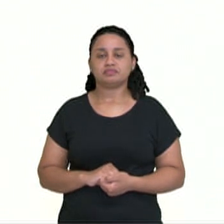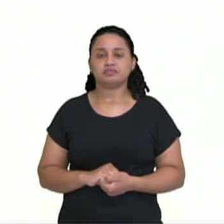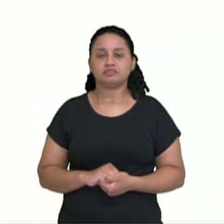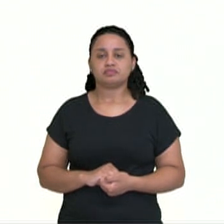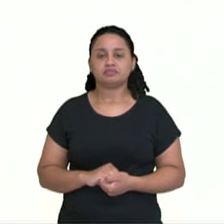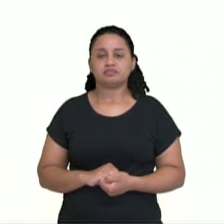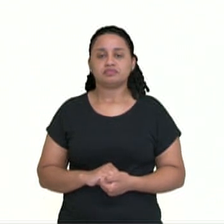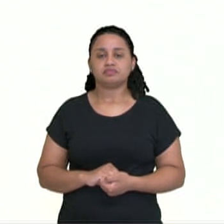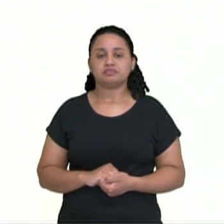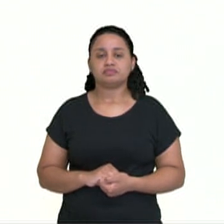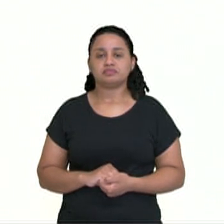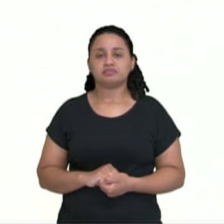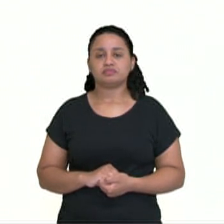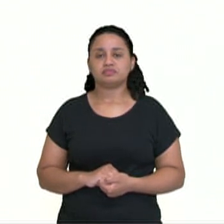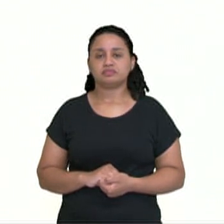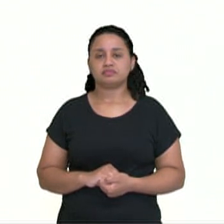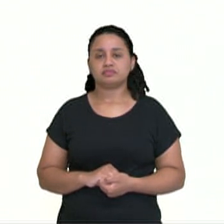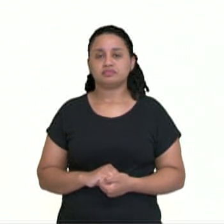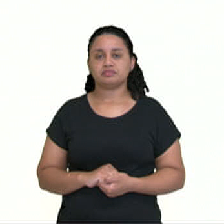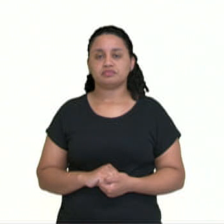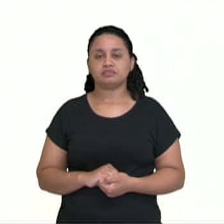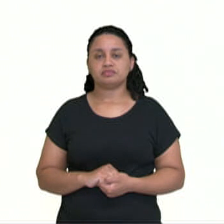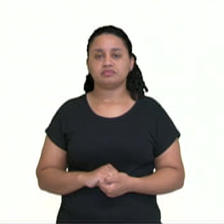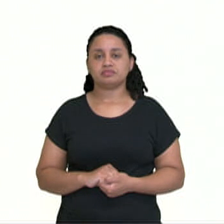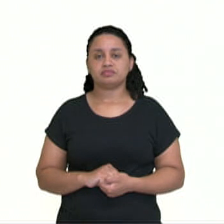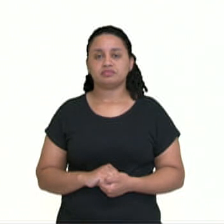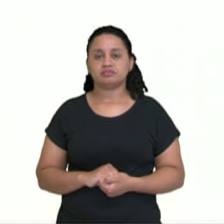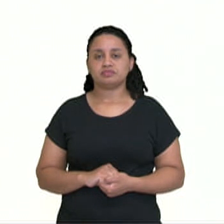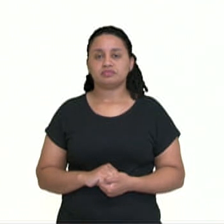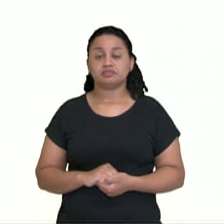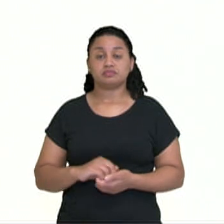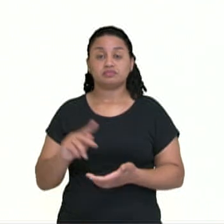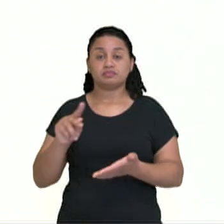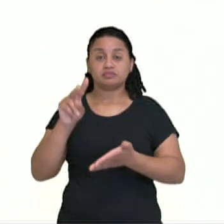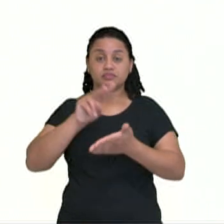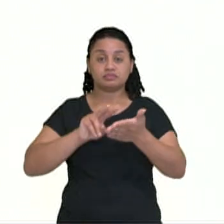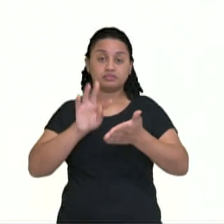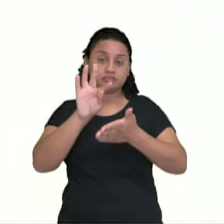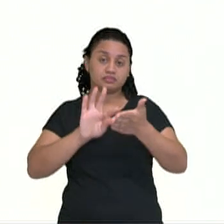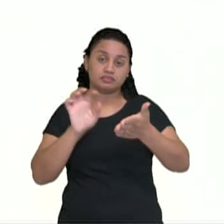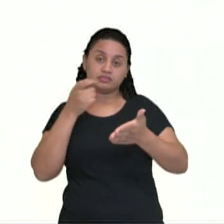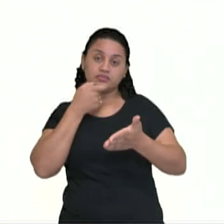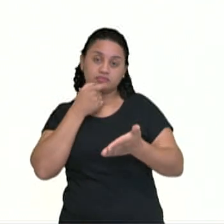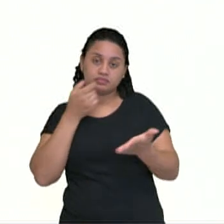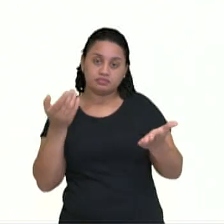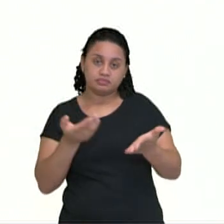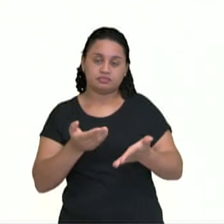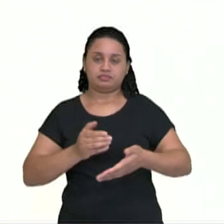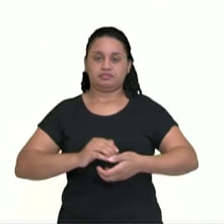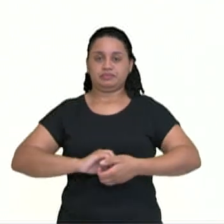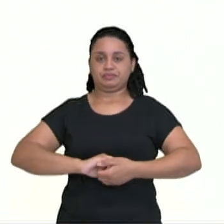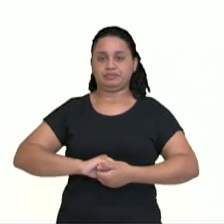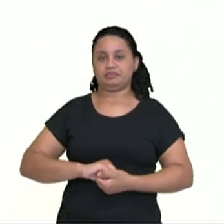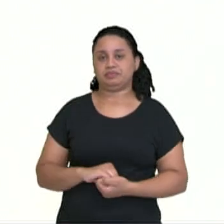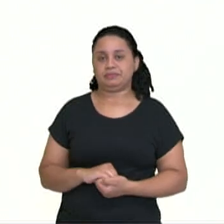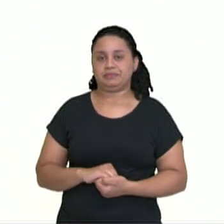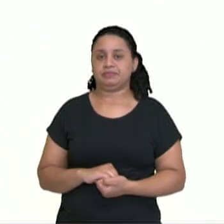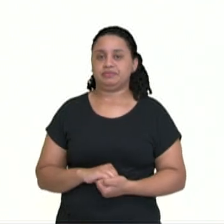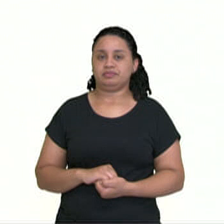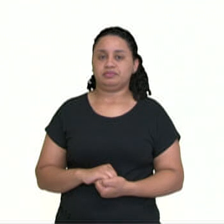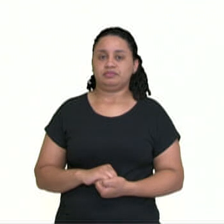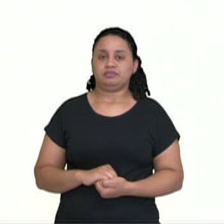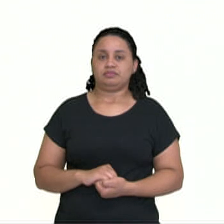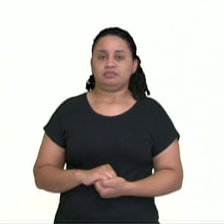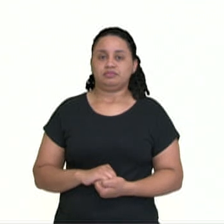the customer take the penguin there. The man thanked the attendant, paid for his petrol